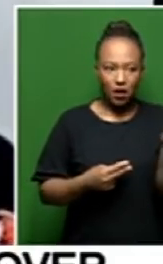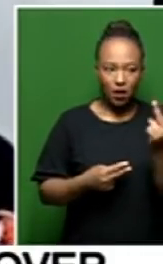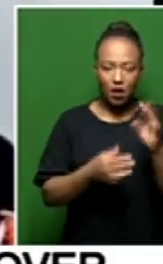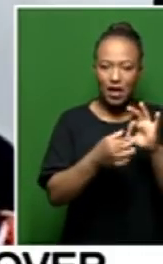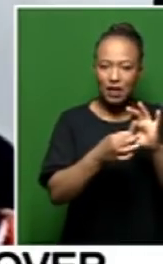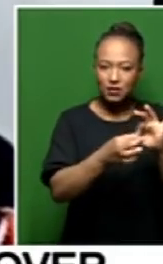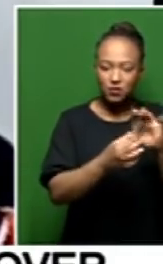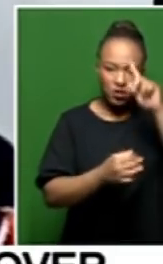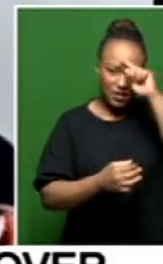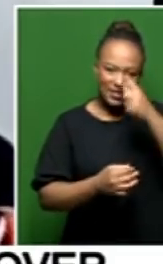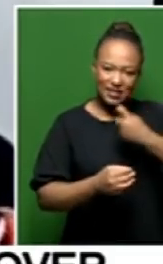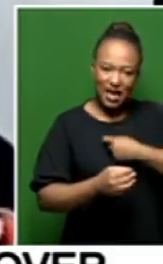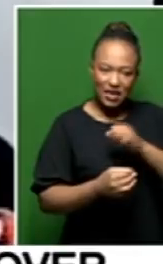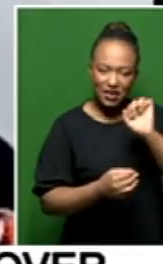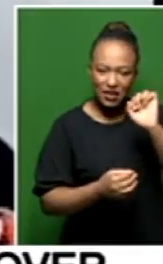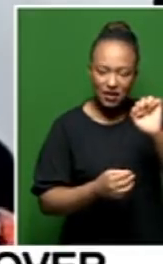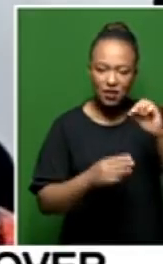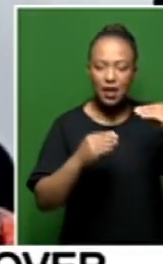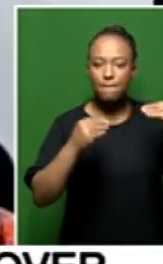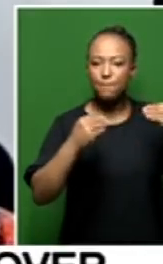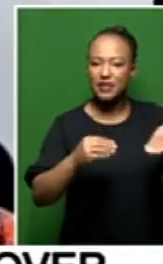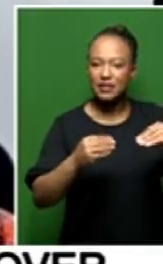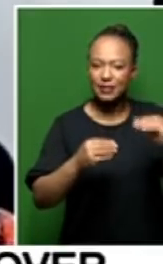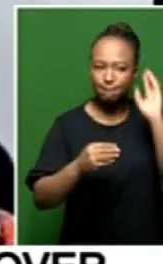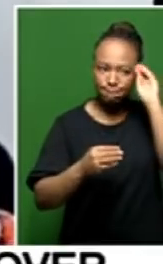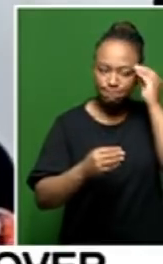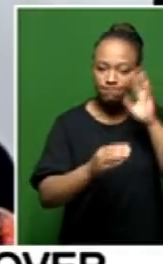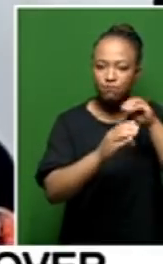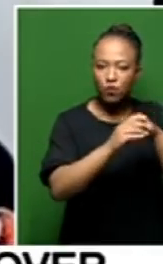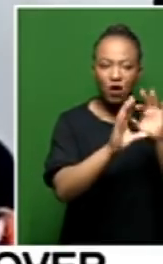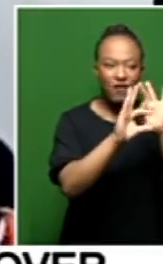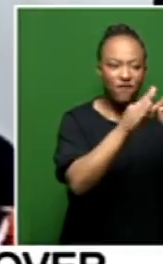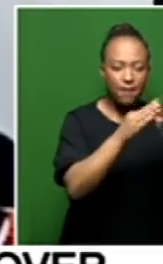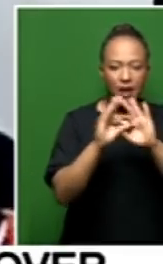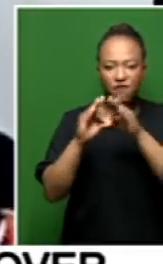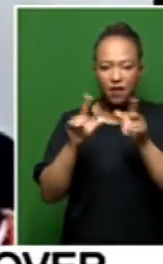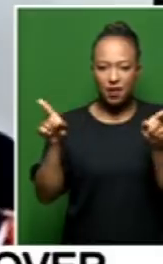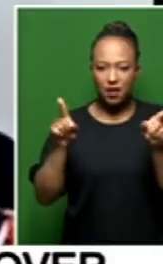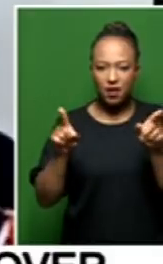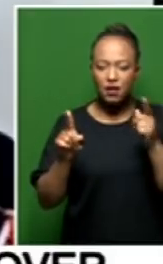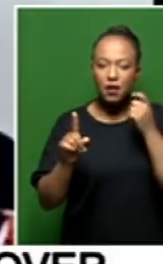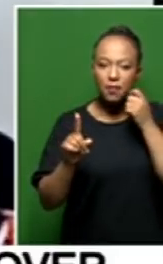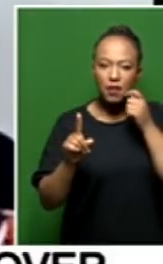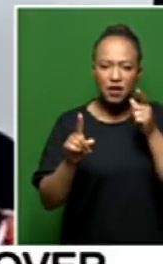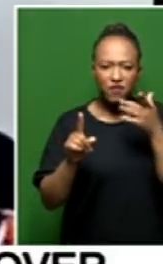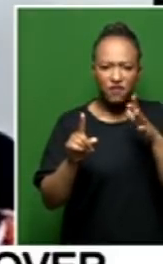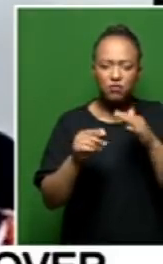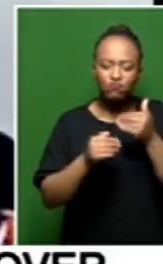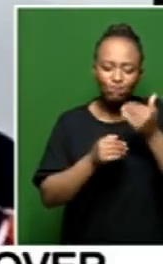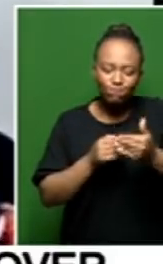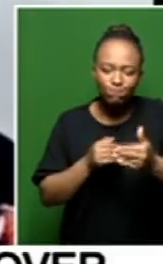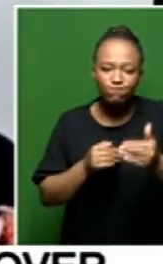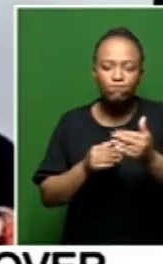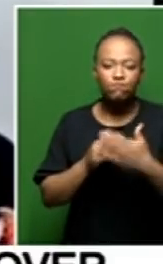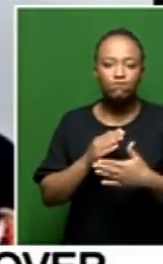with his son and the business interests of these two families and how this then became a pattern within the